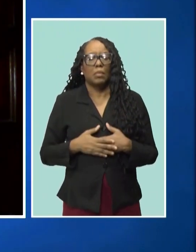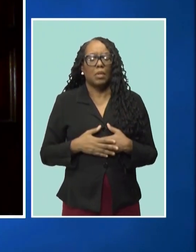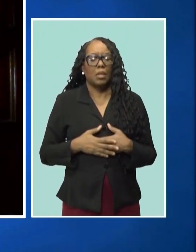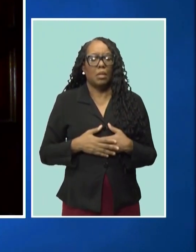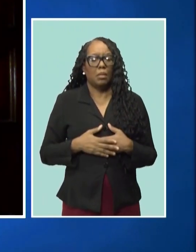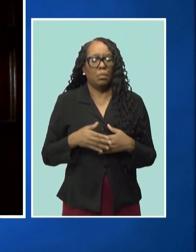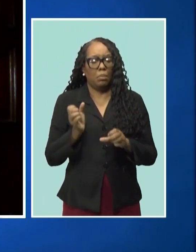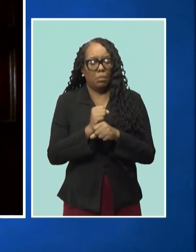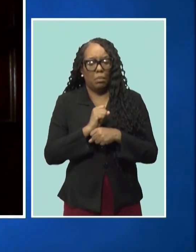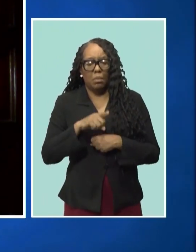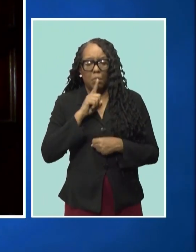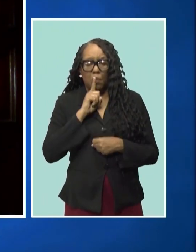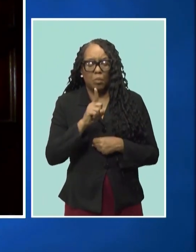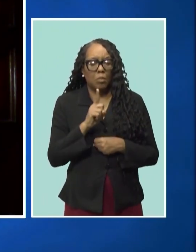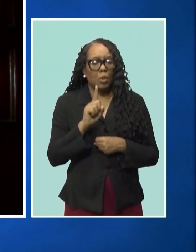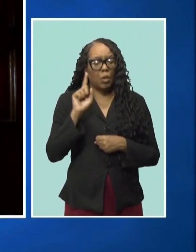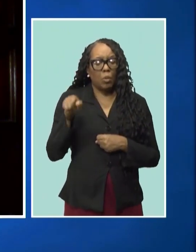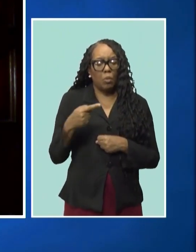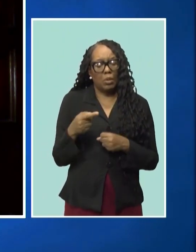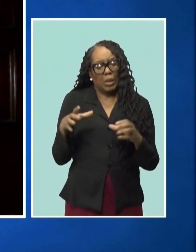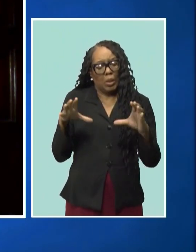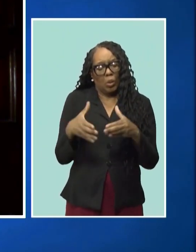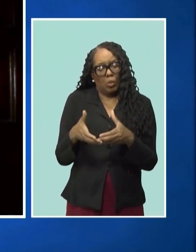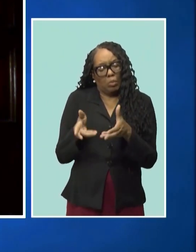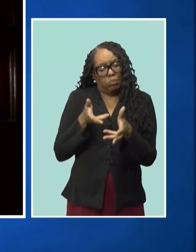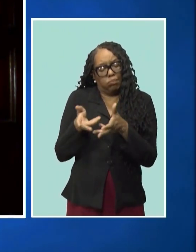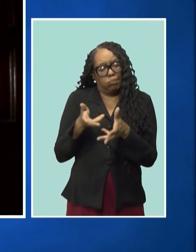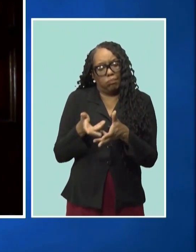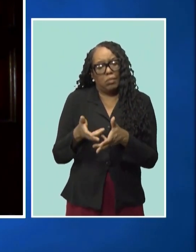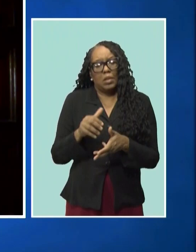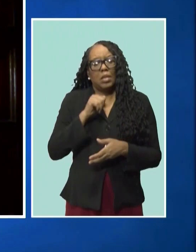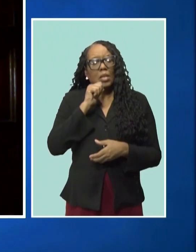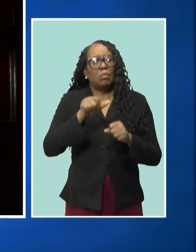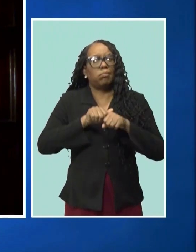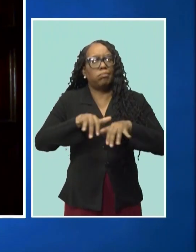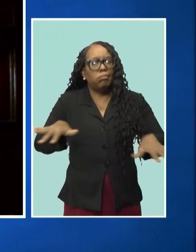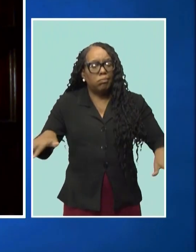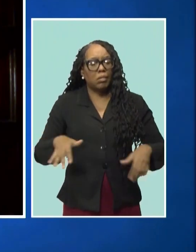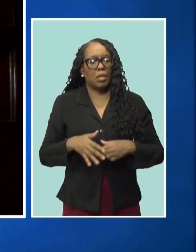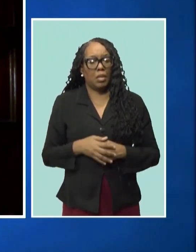and being seen by the public as an alternative to the government.